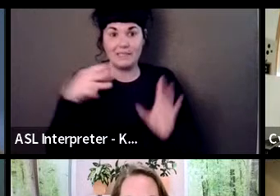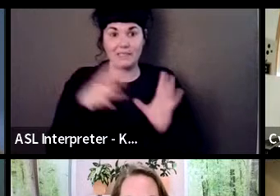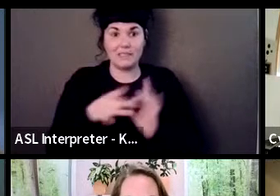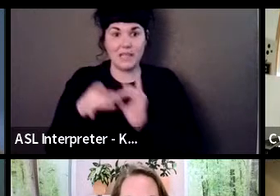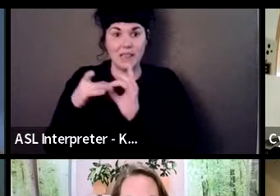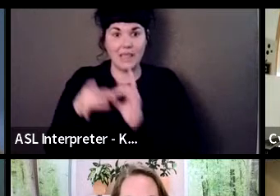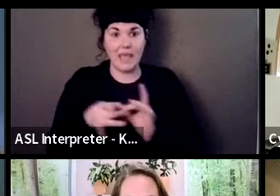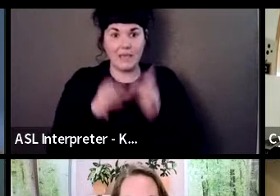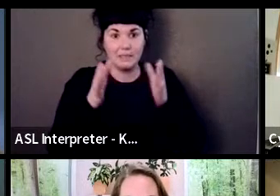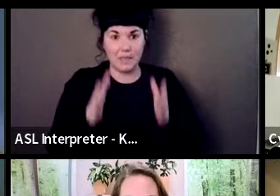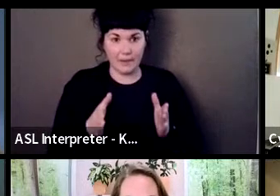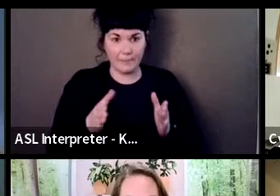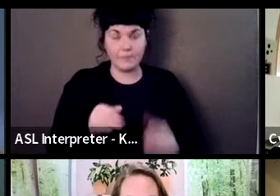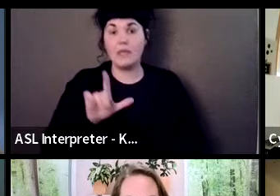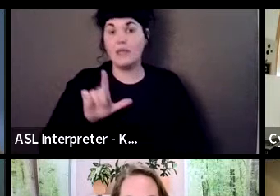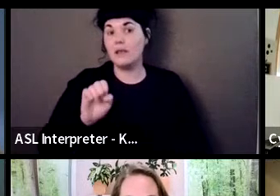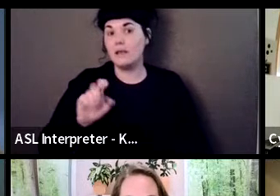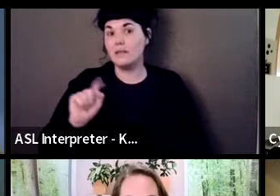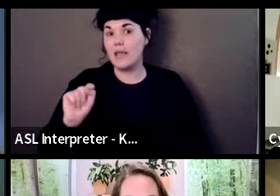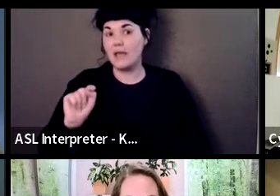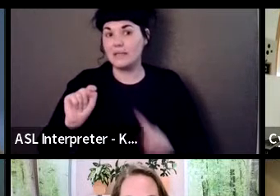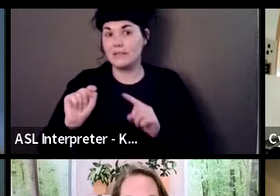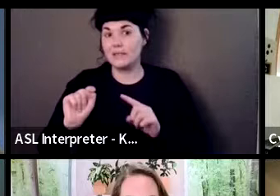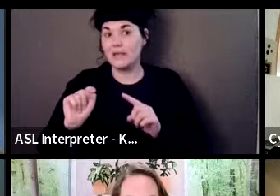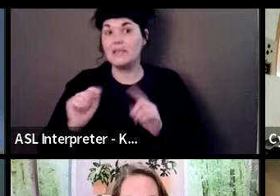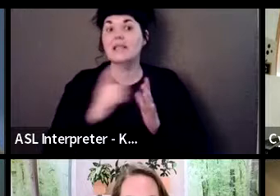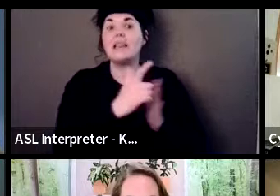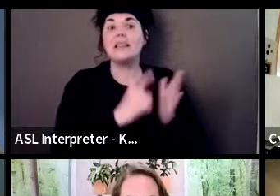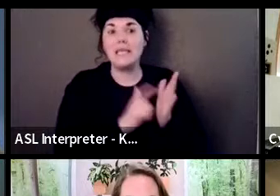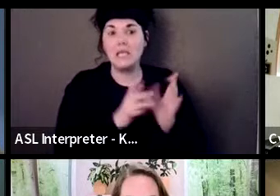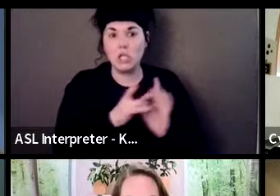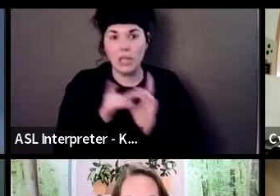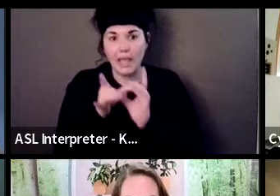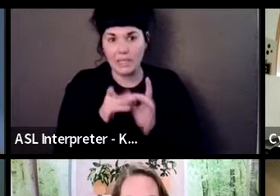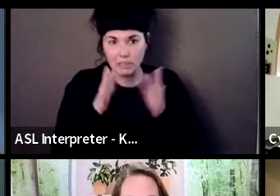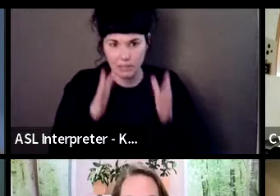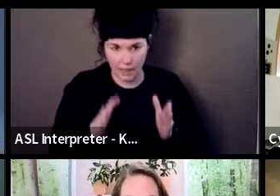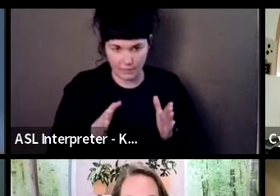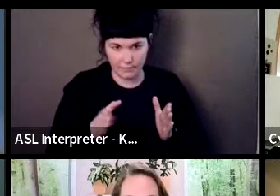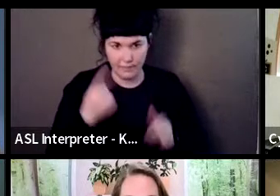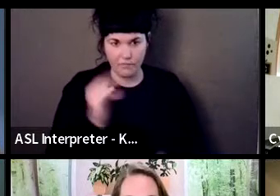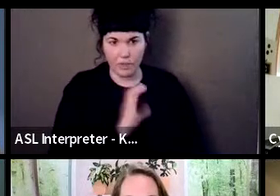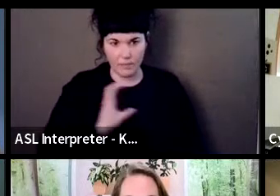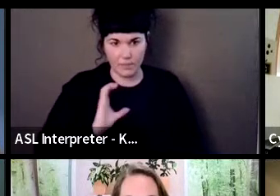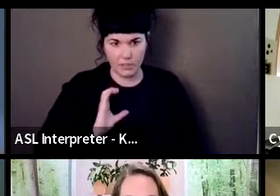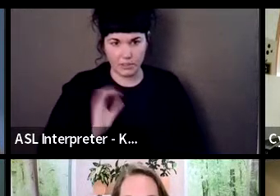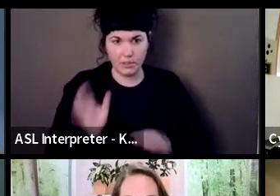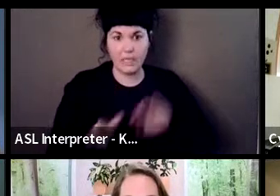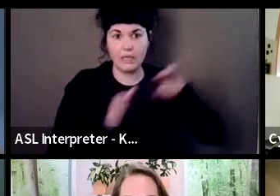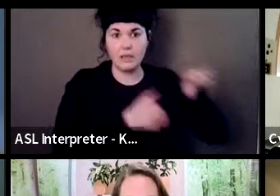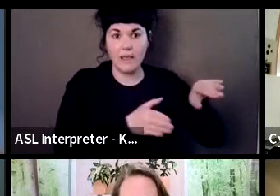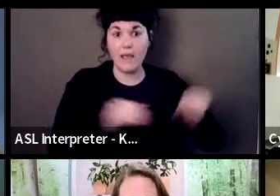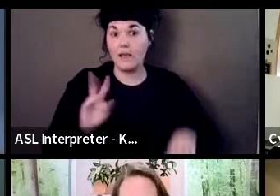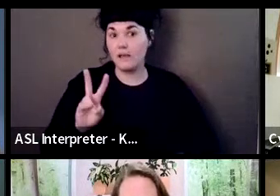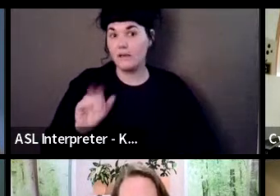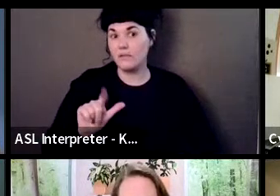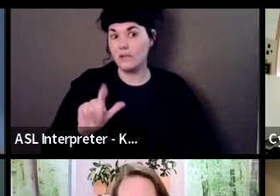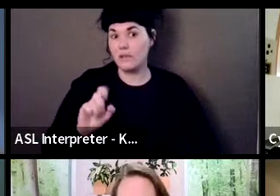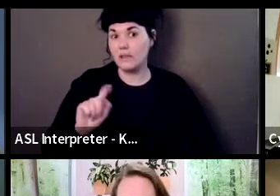Lett is a legal liaison representative to the commission. Commissioner Vallette would be an audit